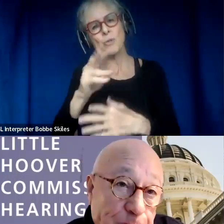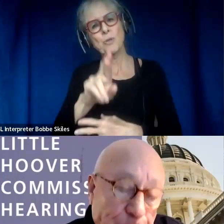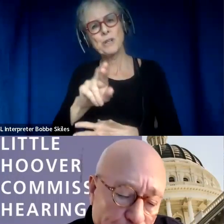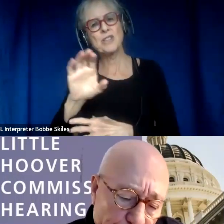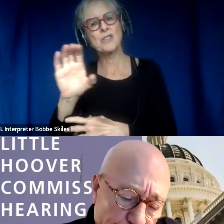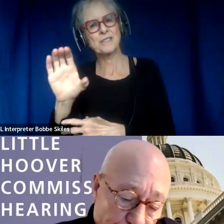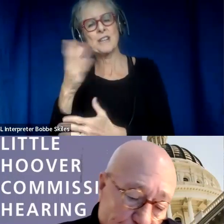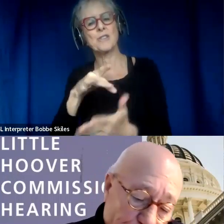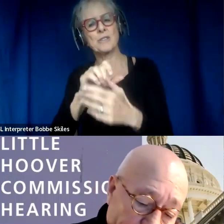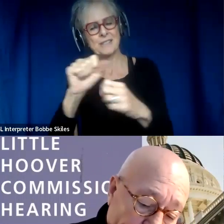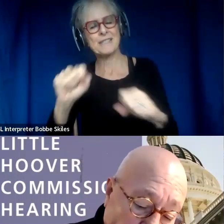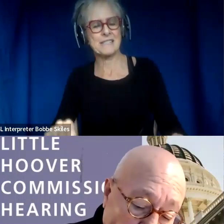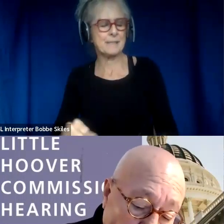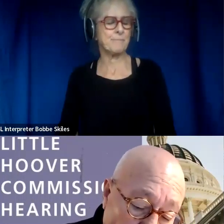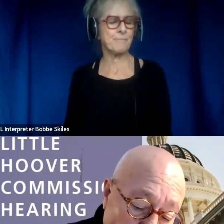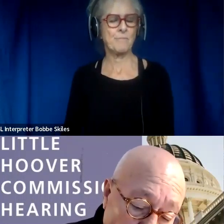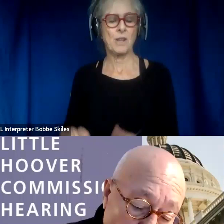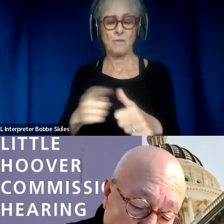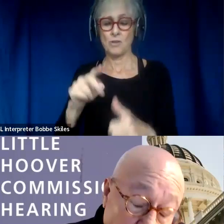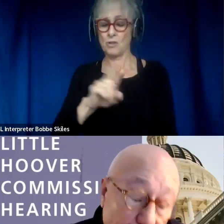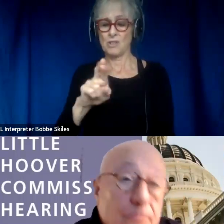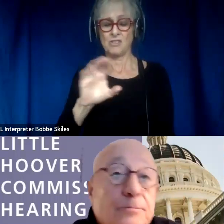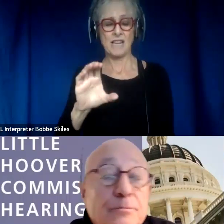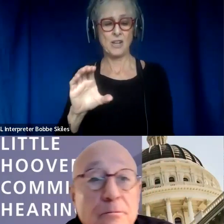First and foremost, regional center